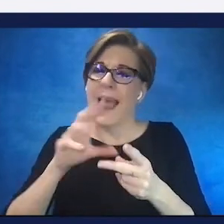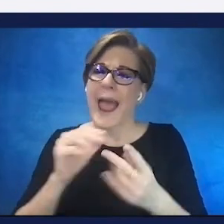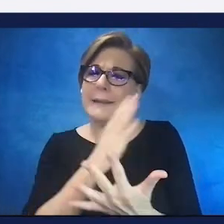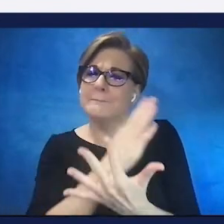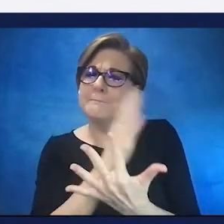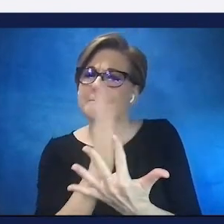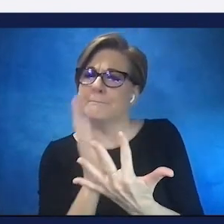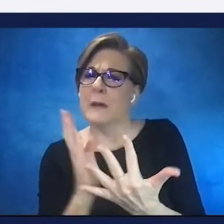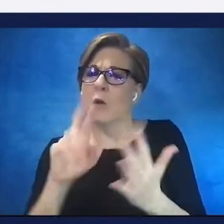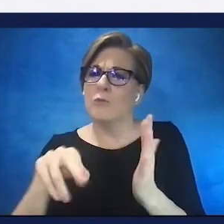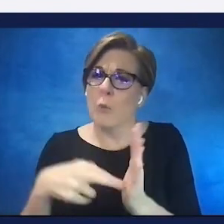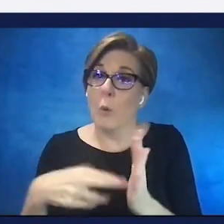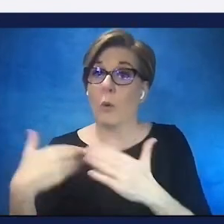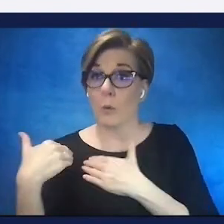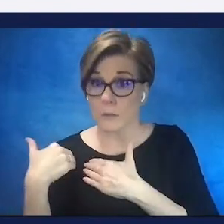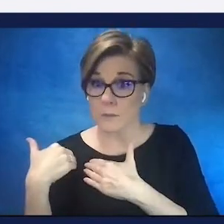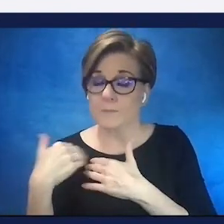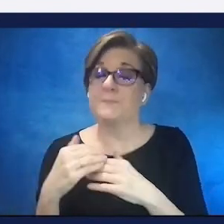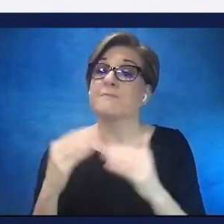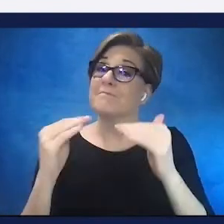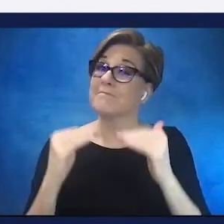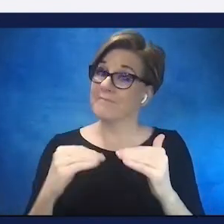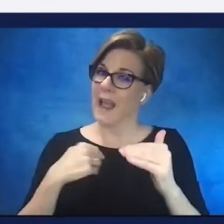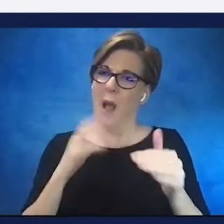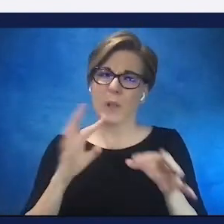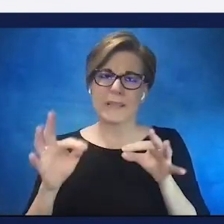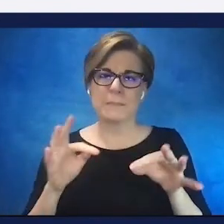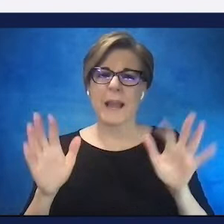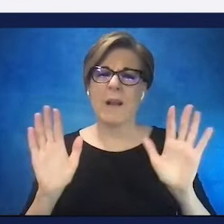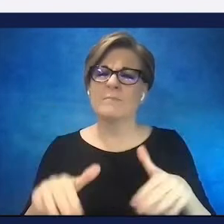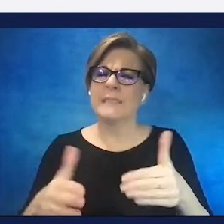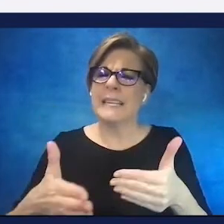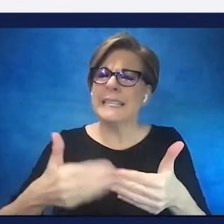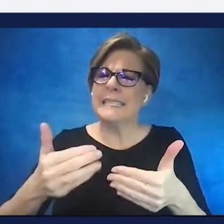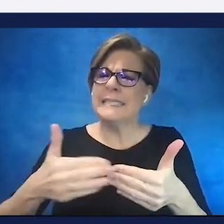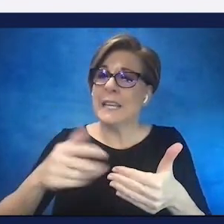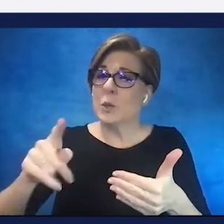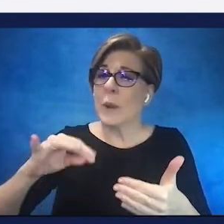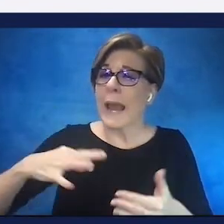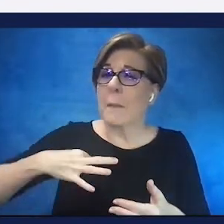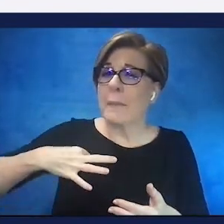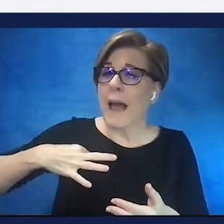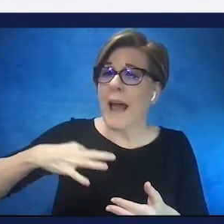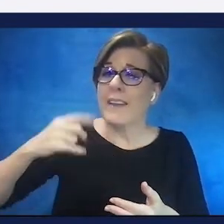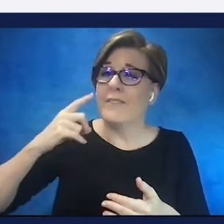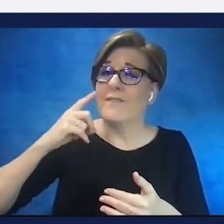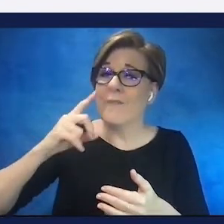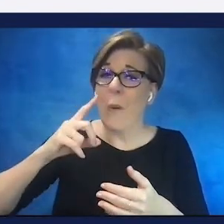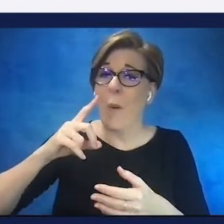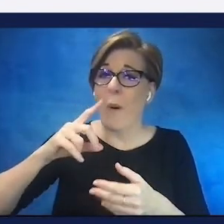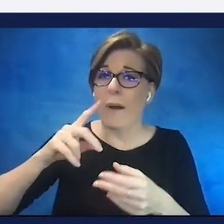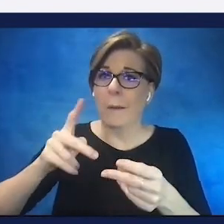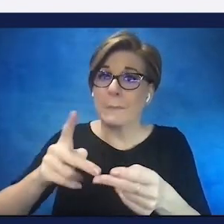responsibilities. Next, I'm going to demonstrate how easy it is to apply for a position on our website,